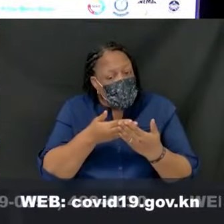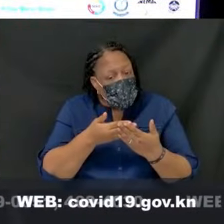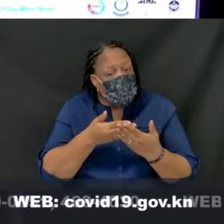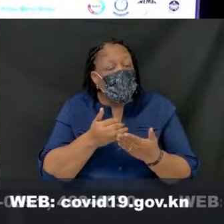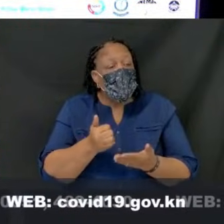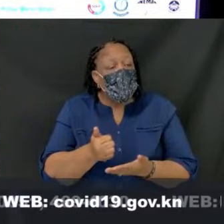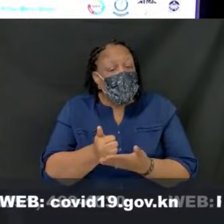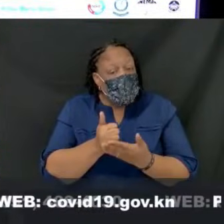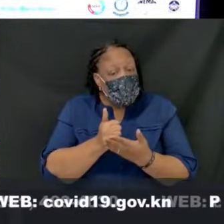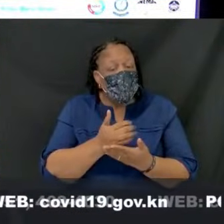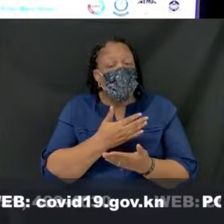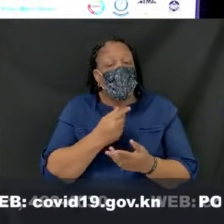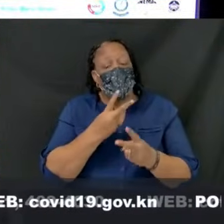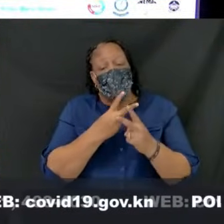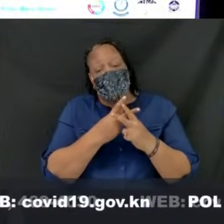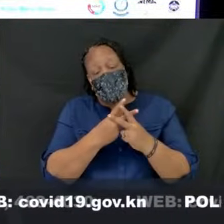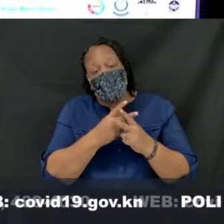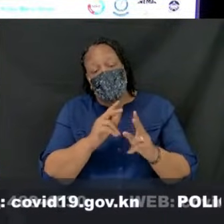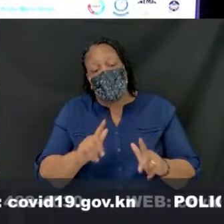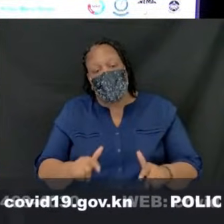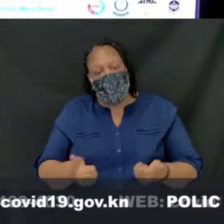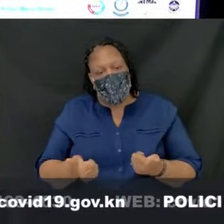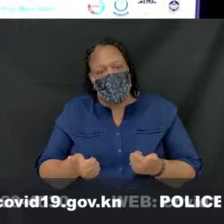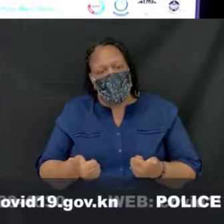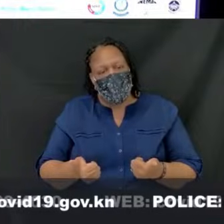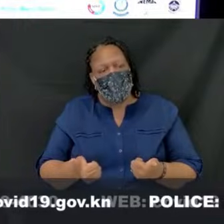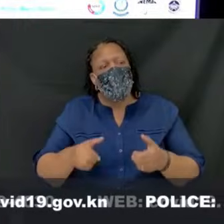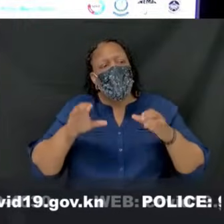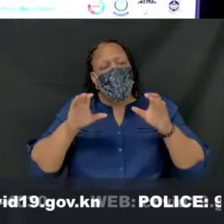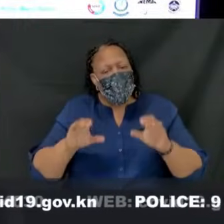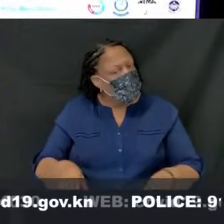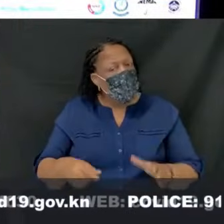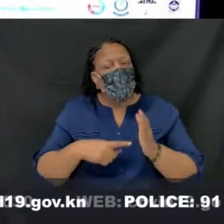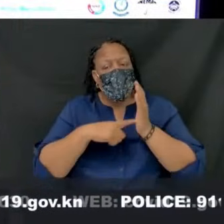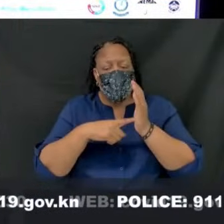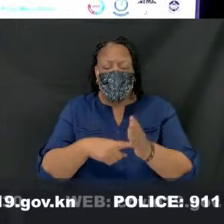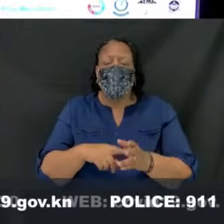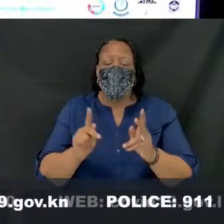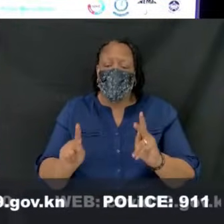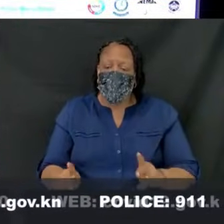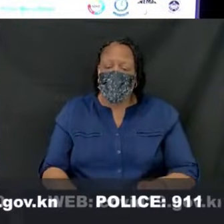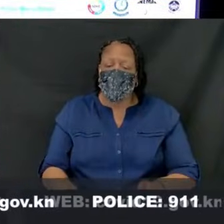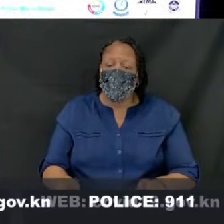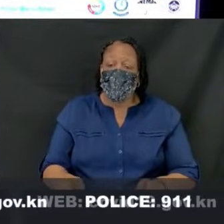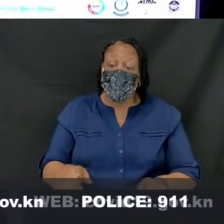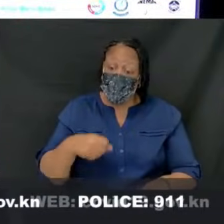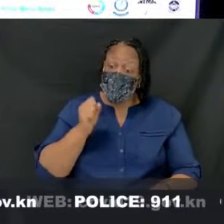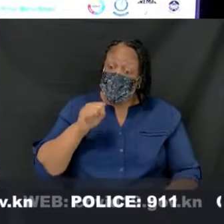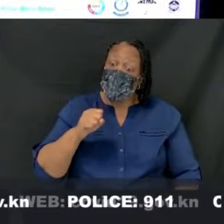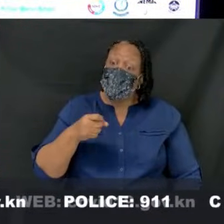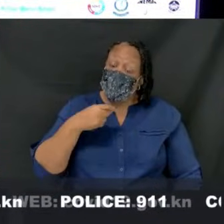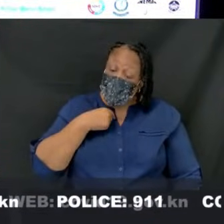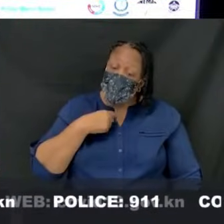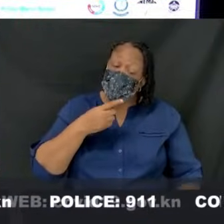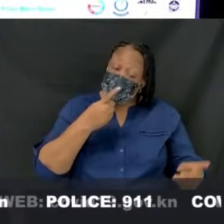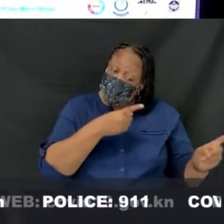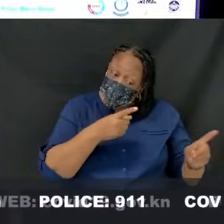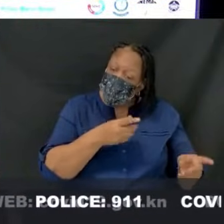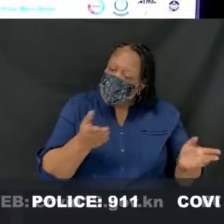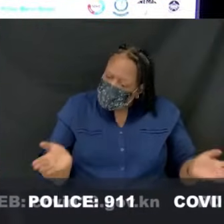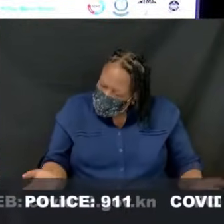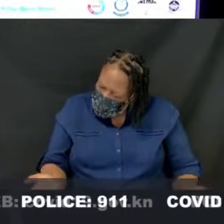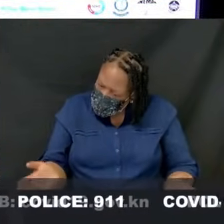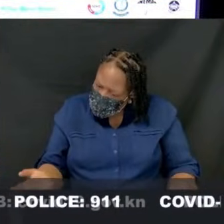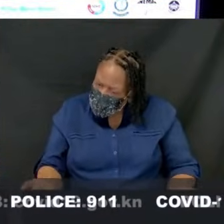that they can save lives, you have a moral responsibility and a duty to encourage persons